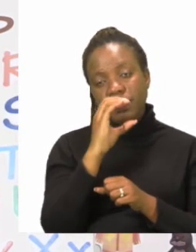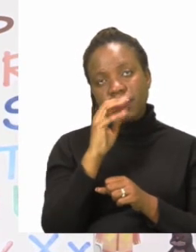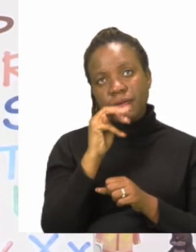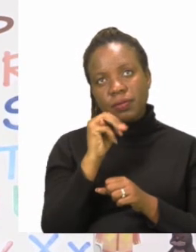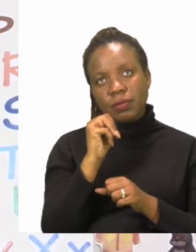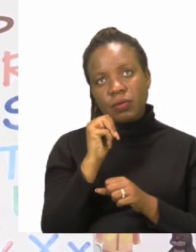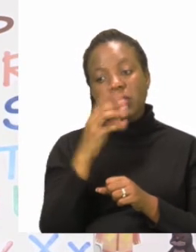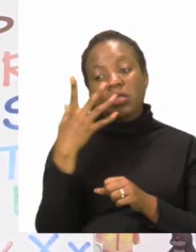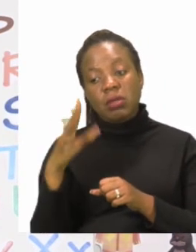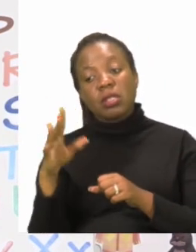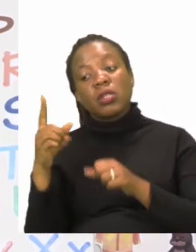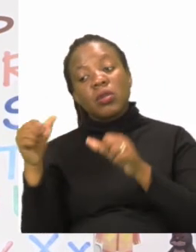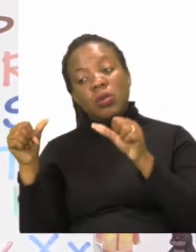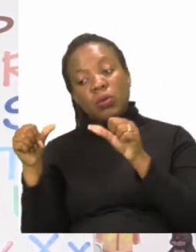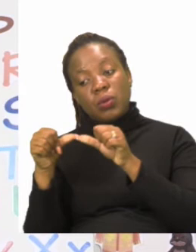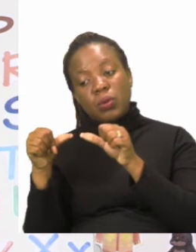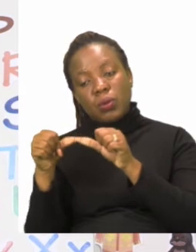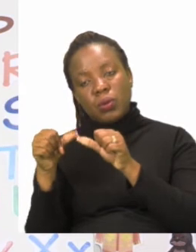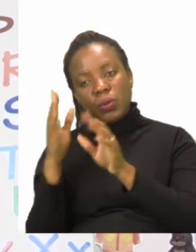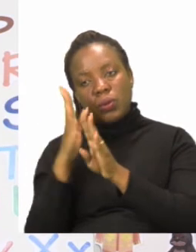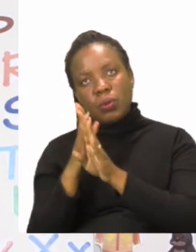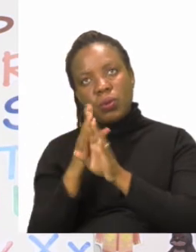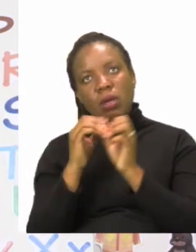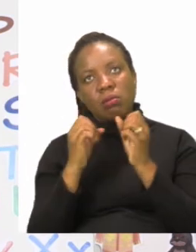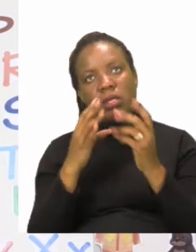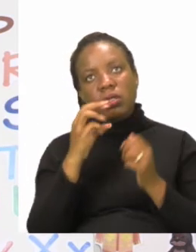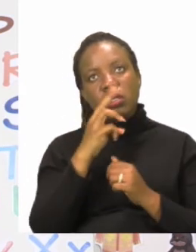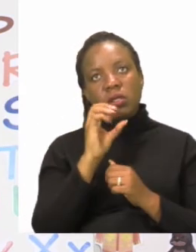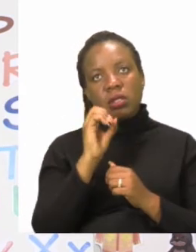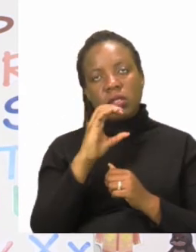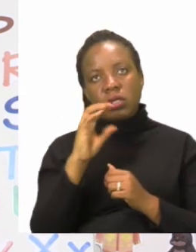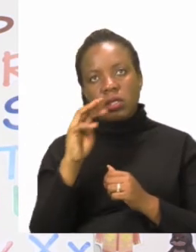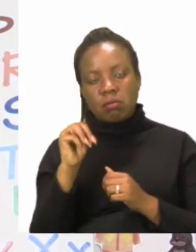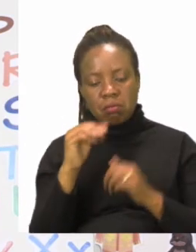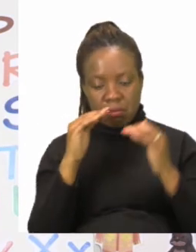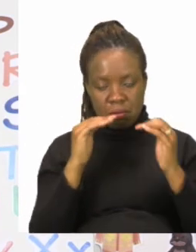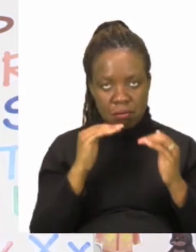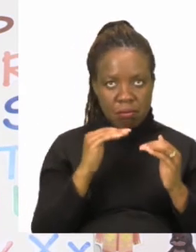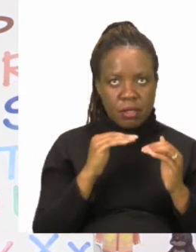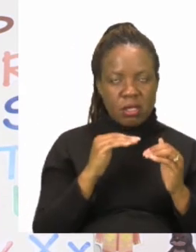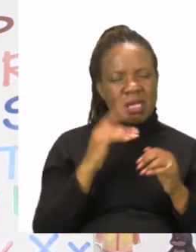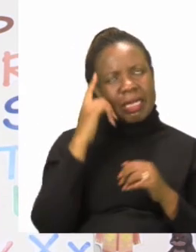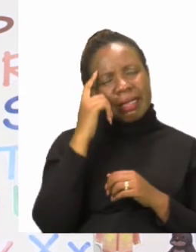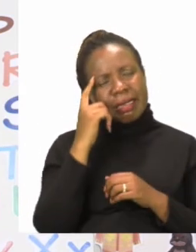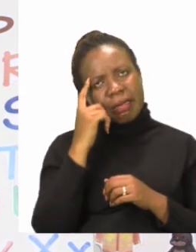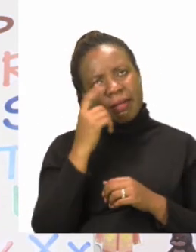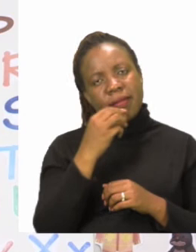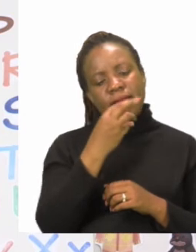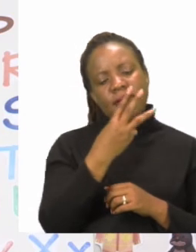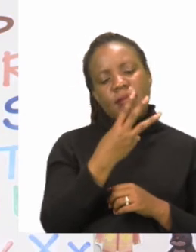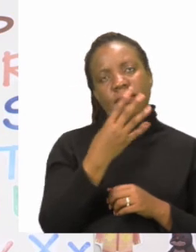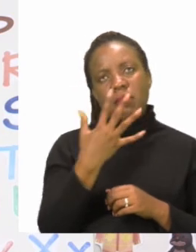I measured 30 centimeters. For my second object, I estimated